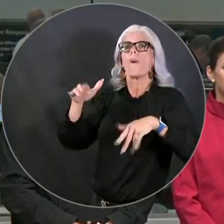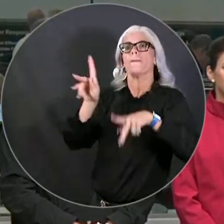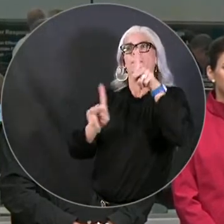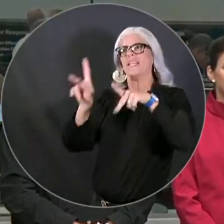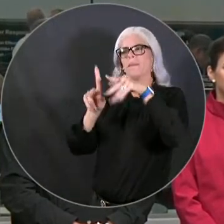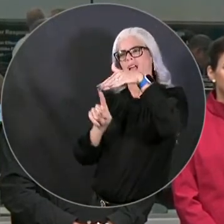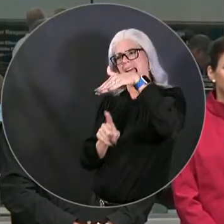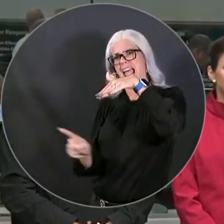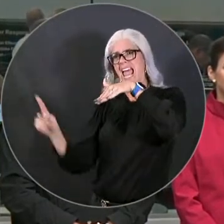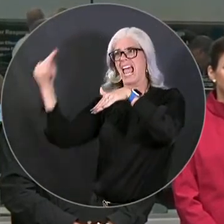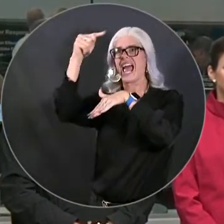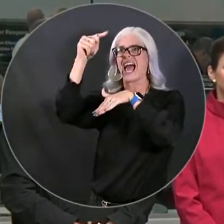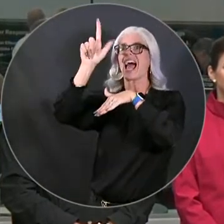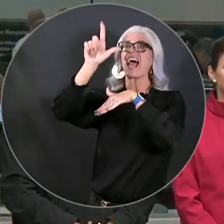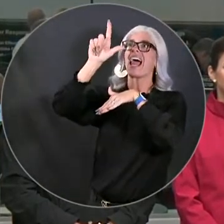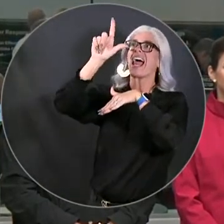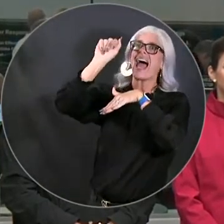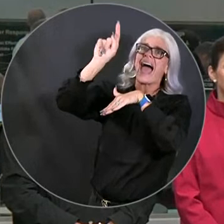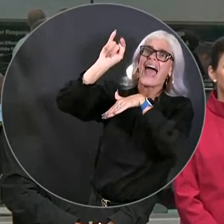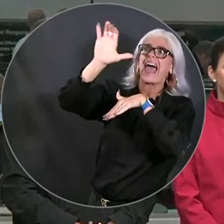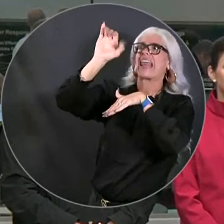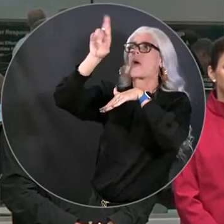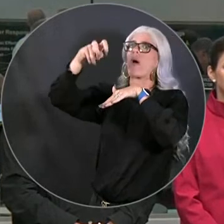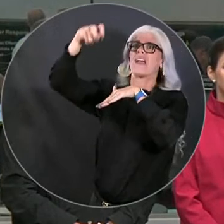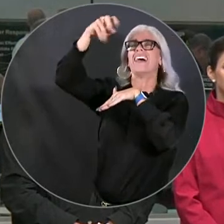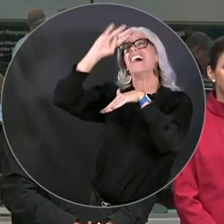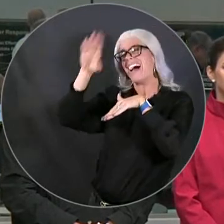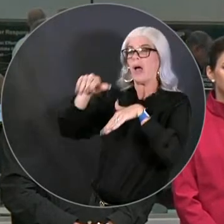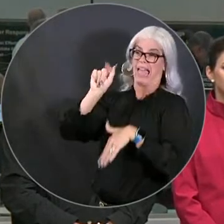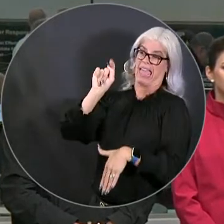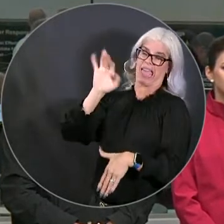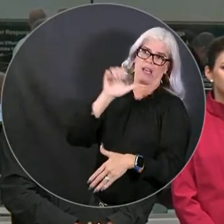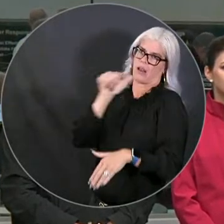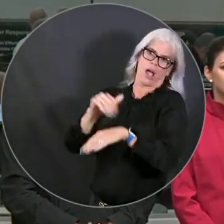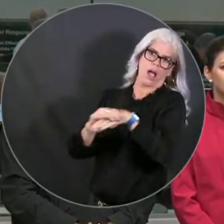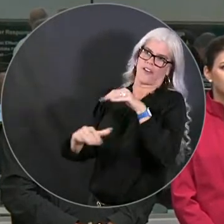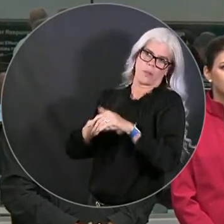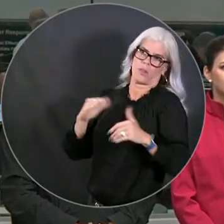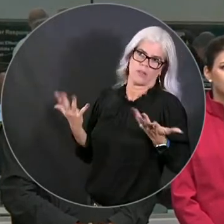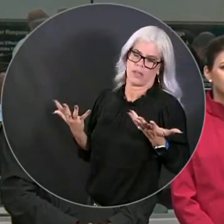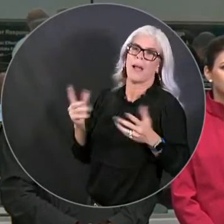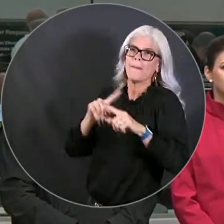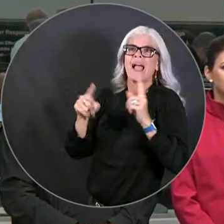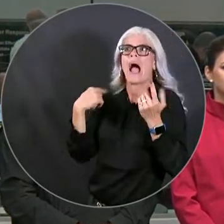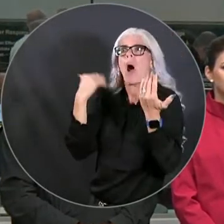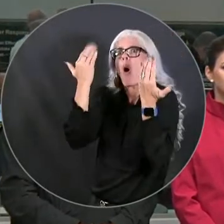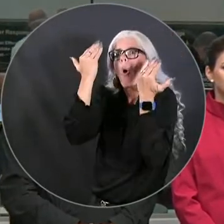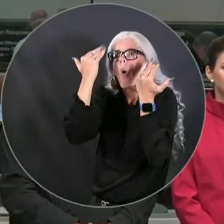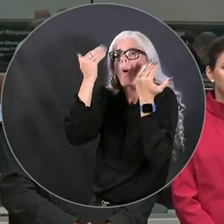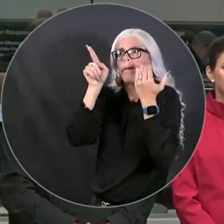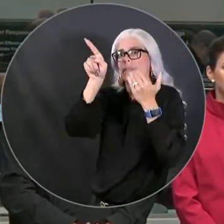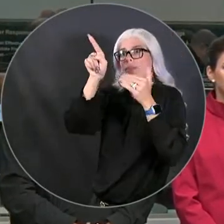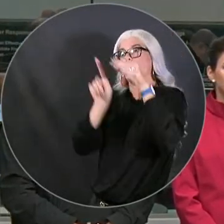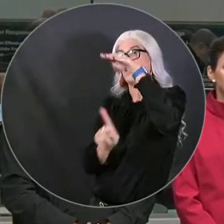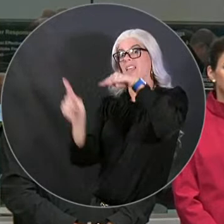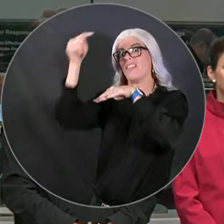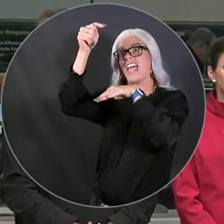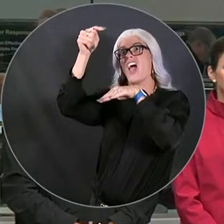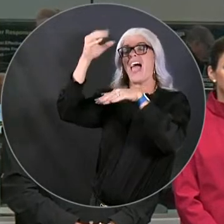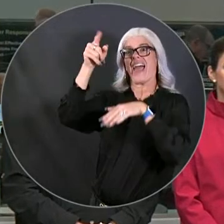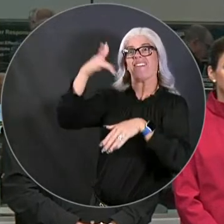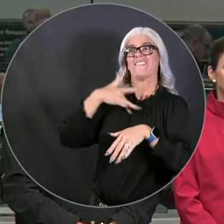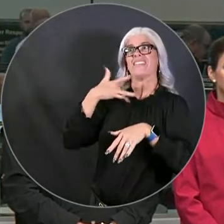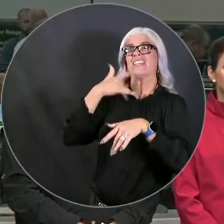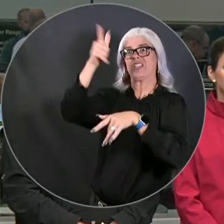not comfortable, but now we're in a situation. I mean, if you're there, they want to come get you. And so hopefully we'll be able to see a lot of those people